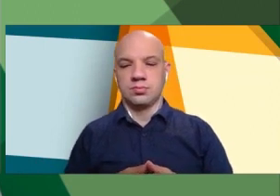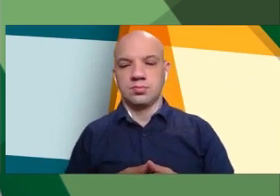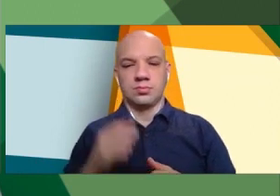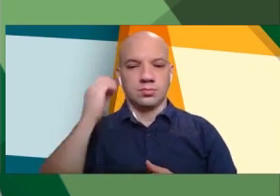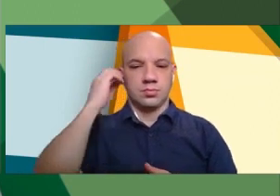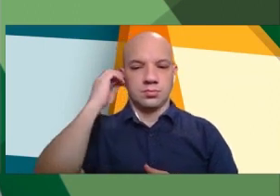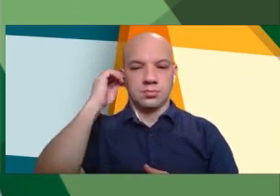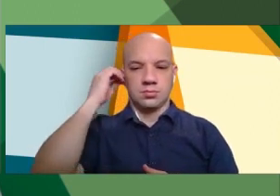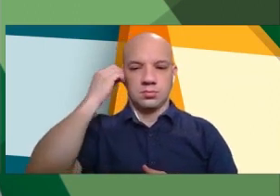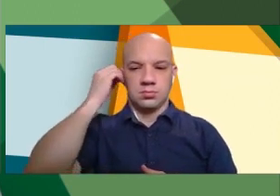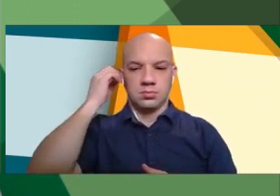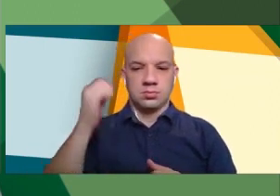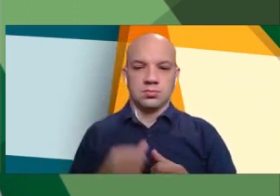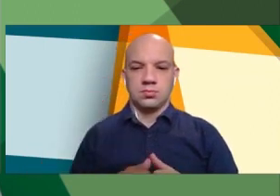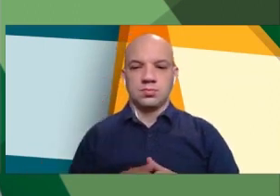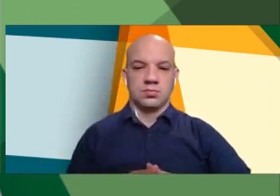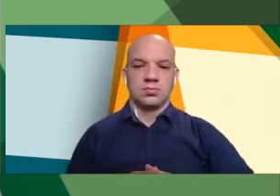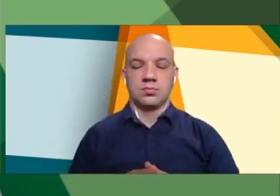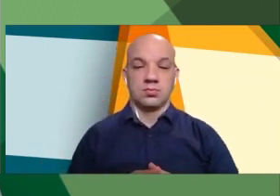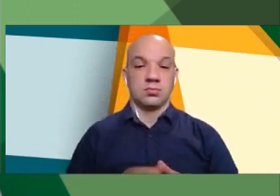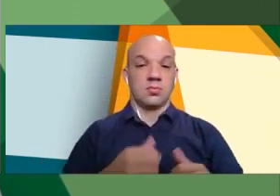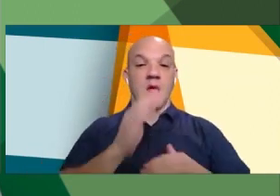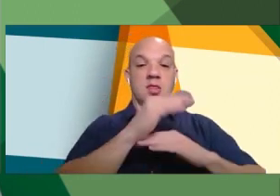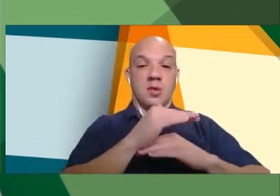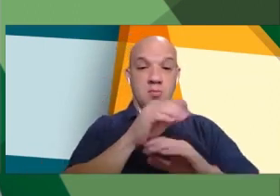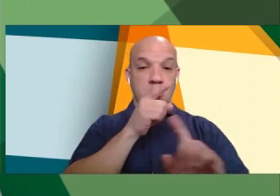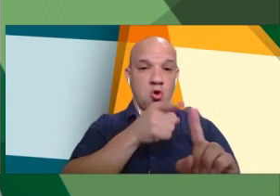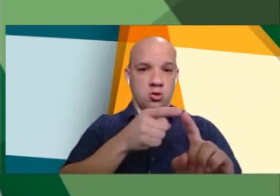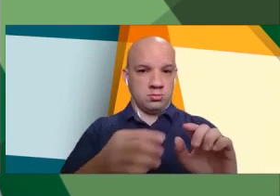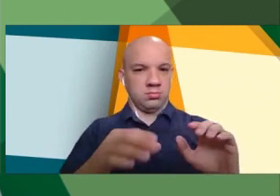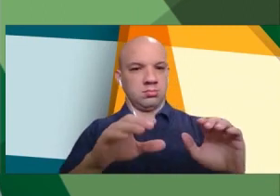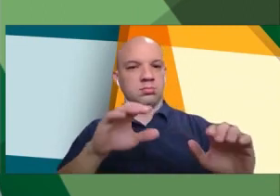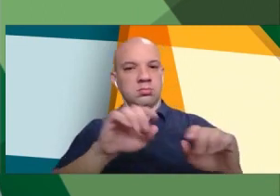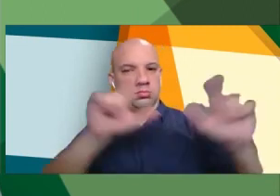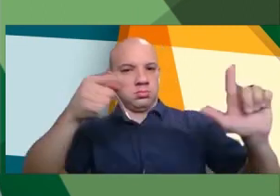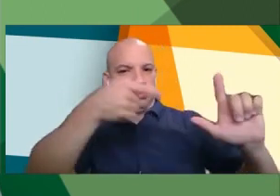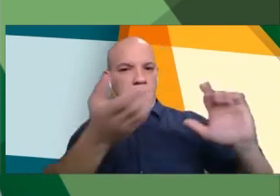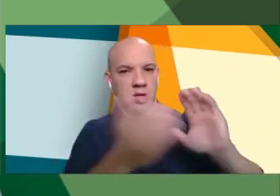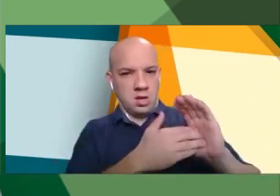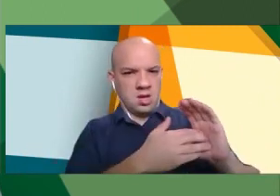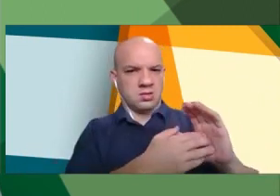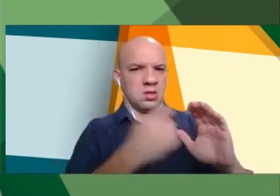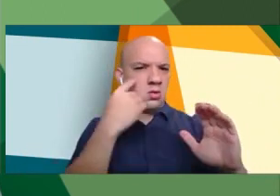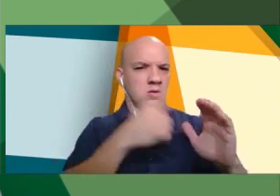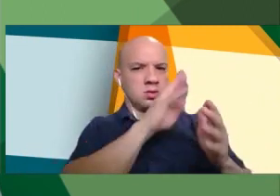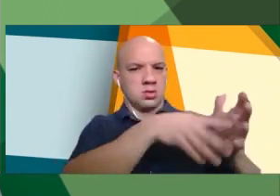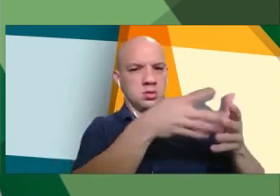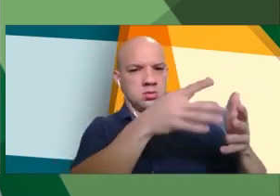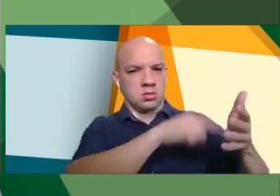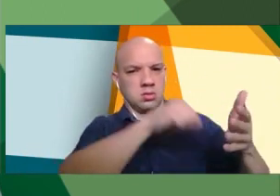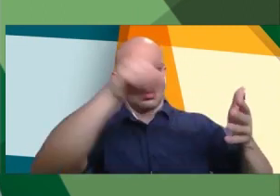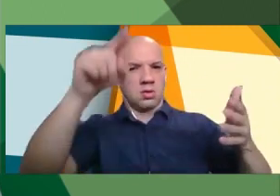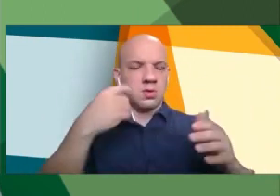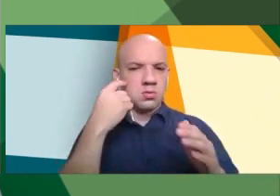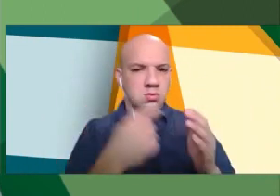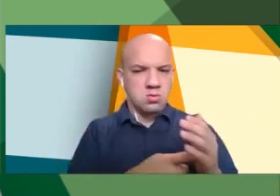There you have the minimum goals again. I think this graphic will help you to